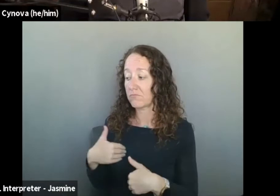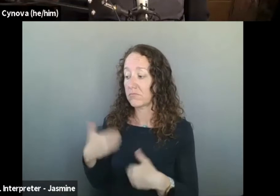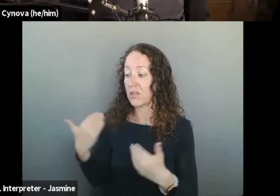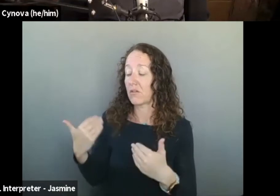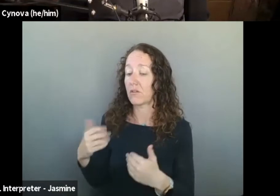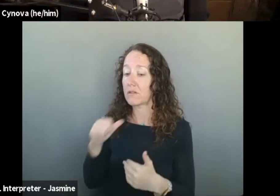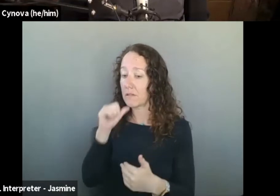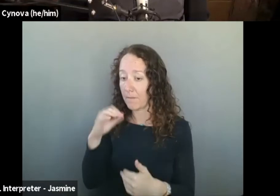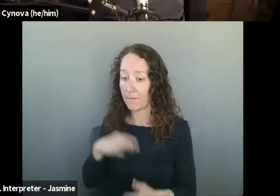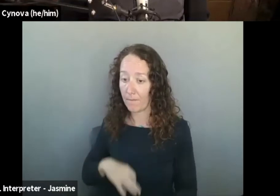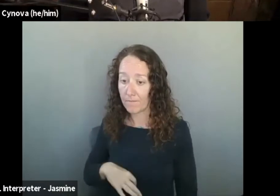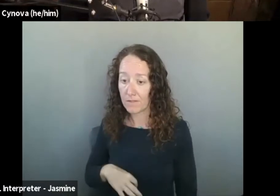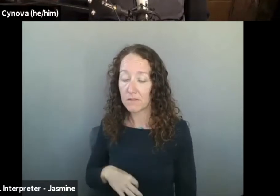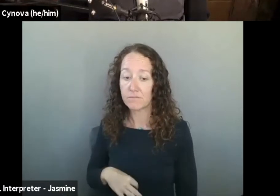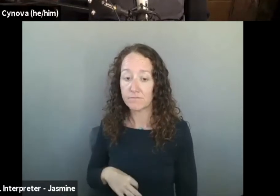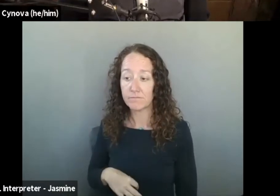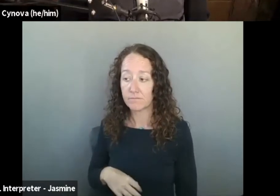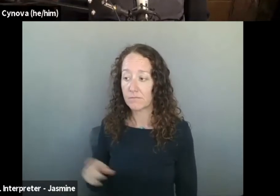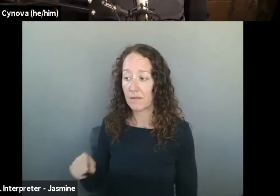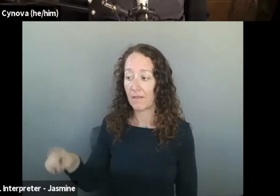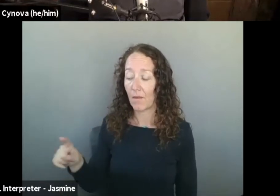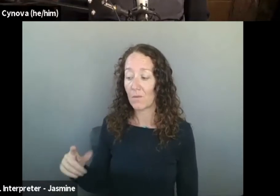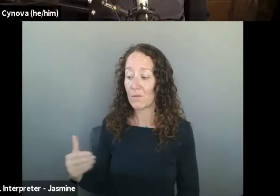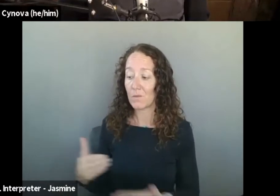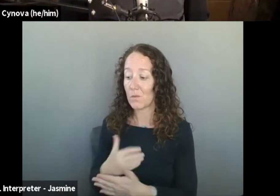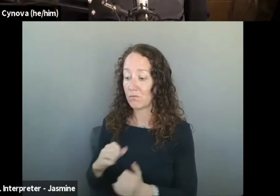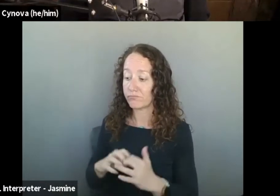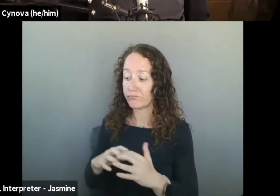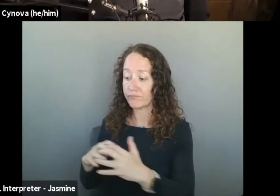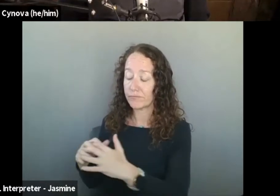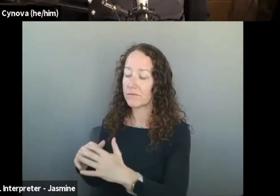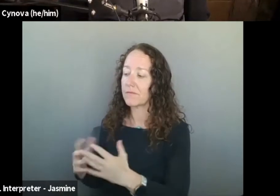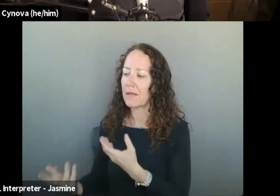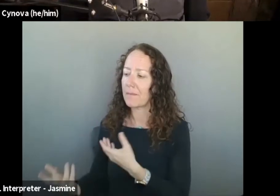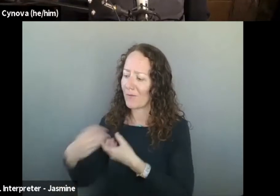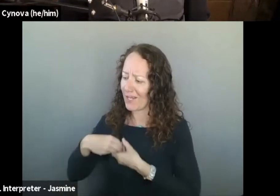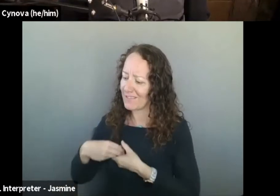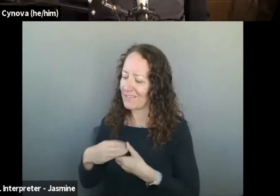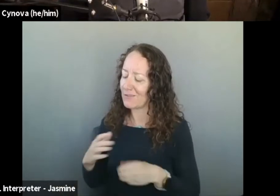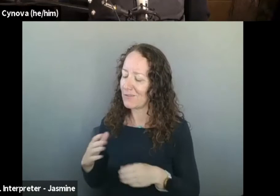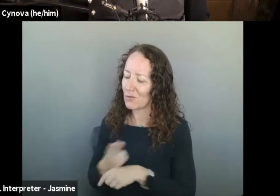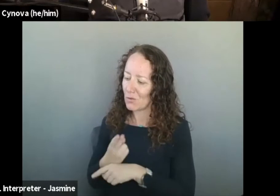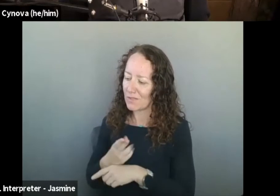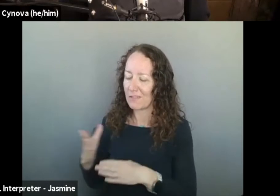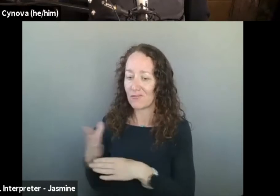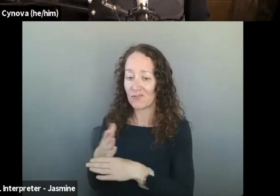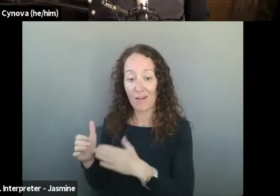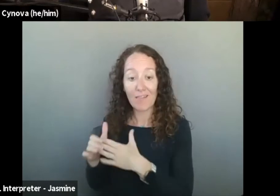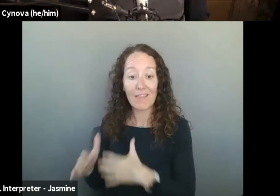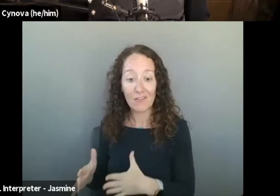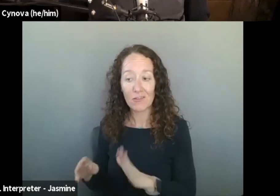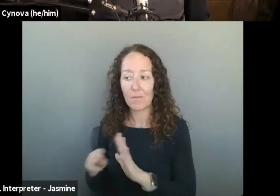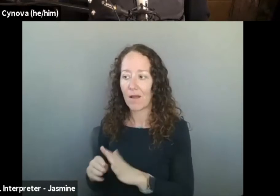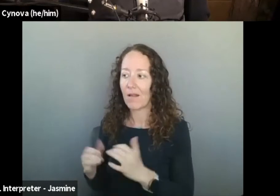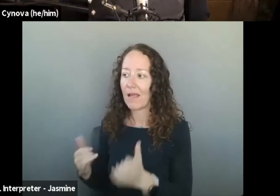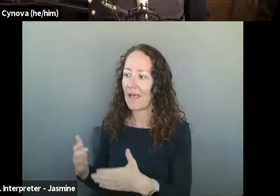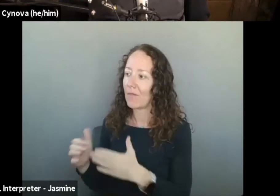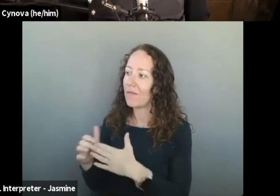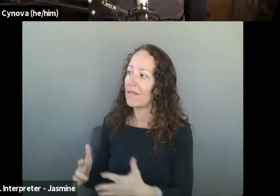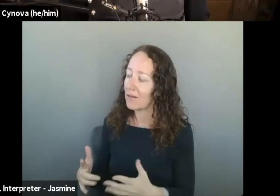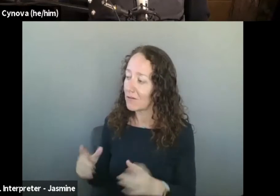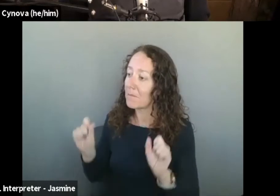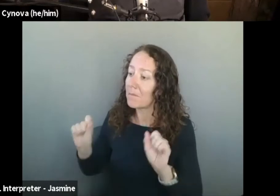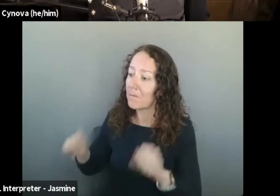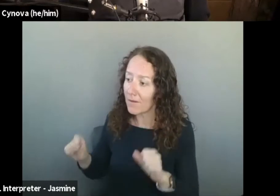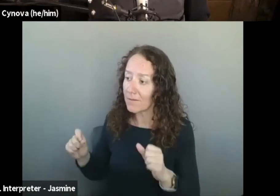are embracing a shared leadership model. And you see leaders with a fighting chance, leaders who